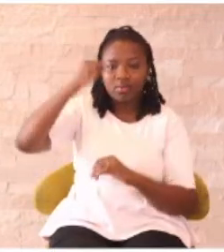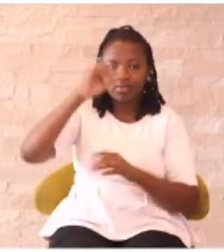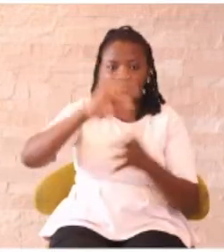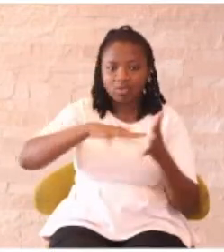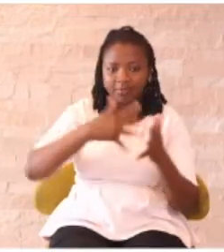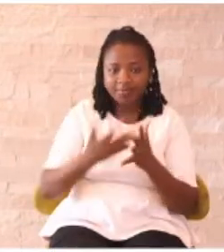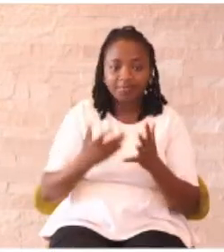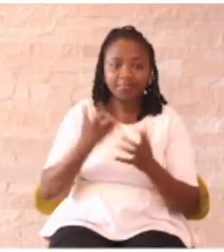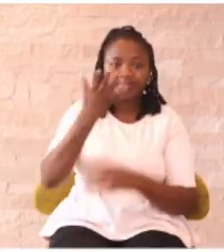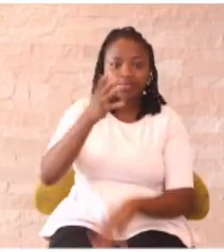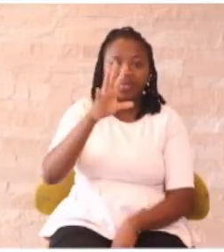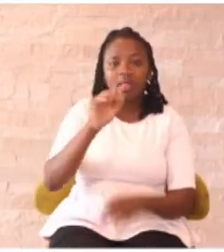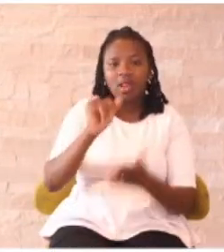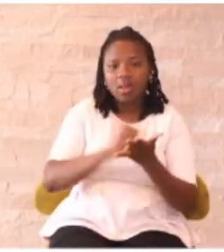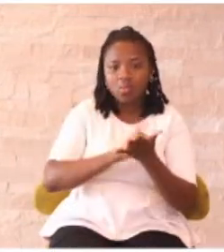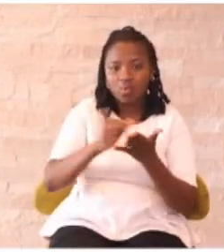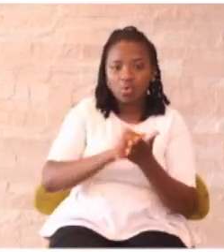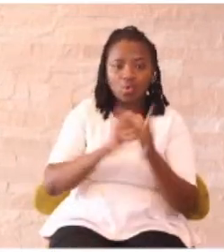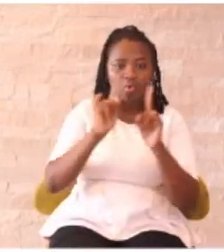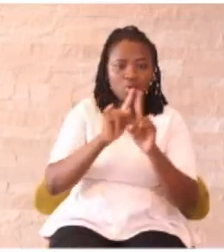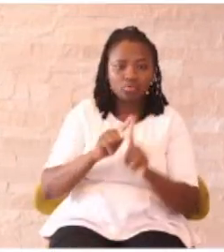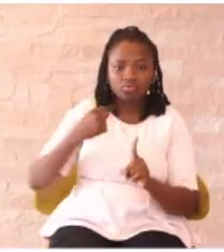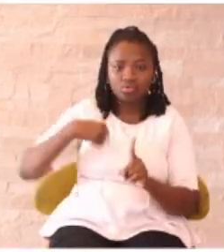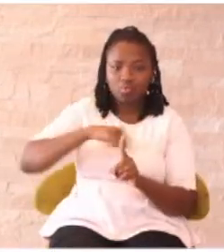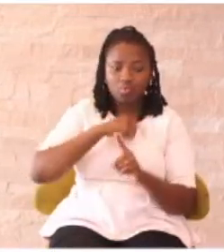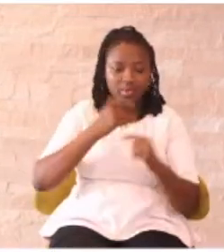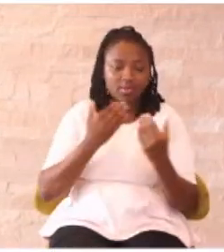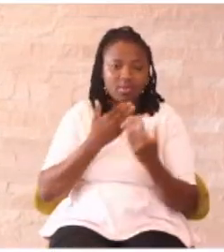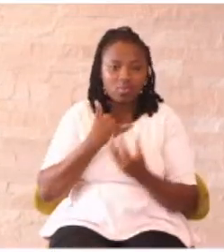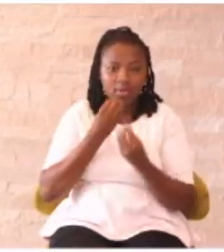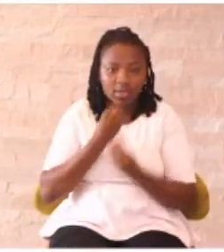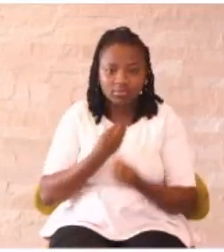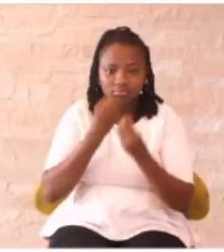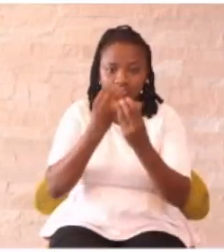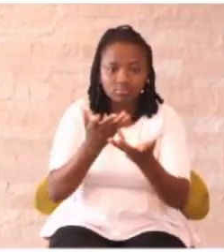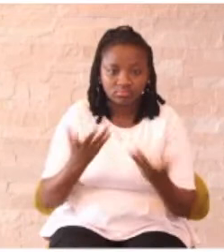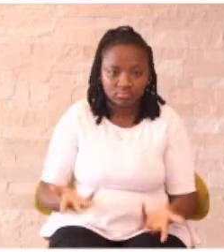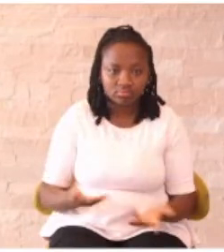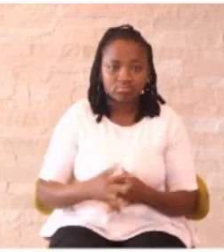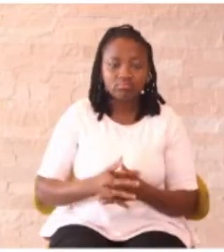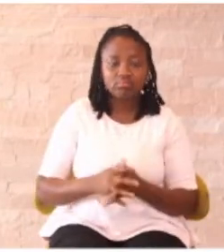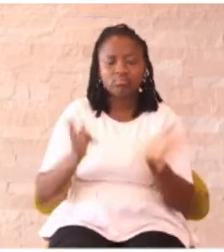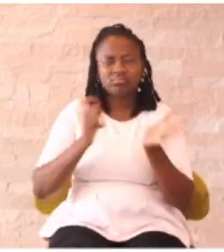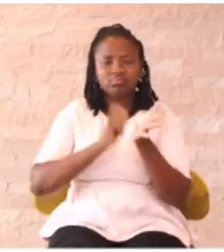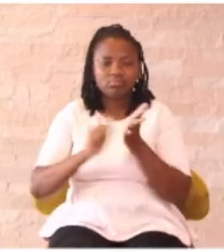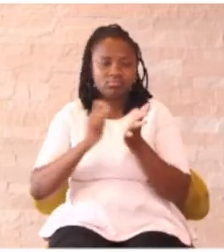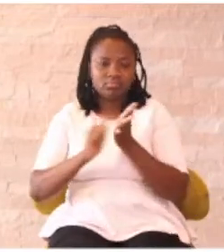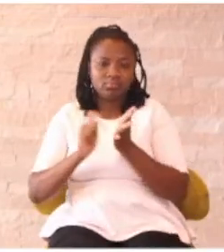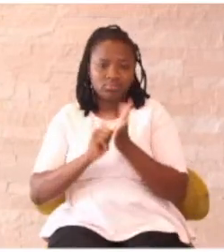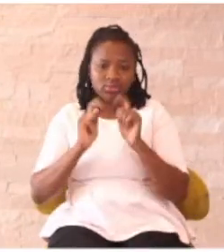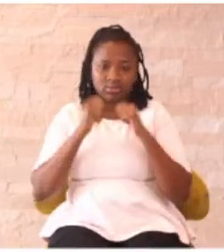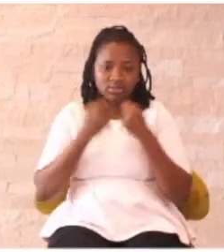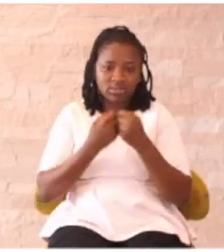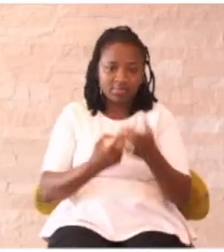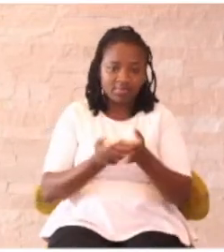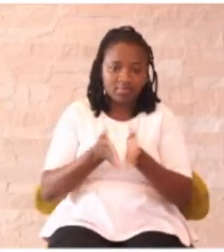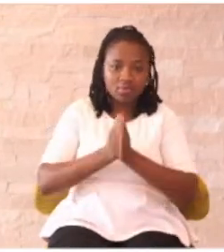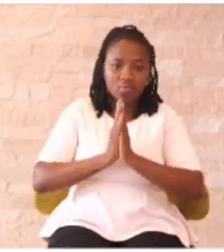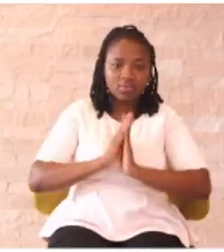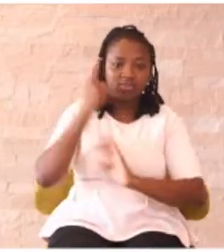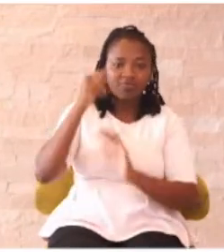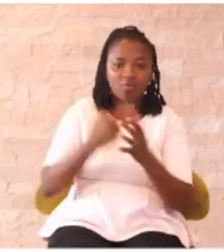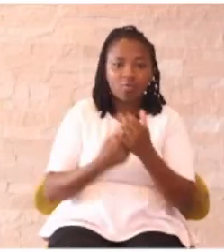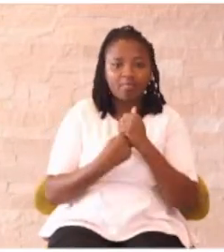York. And also, we are happy to tell you that the Secretariat requested for partnership with